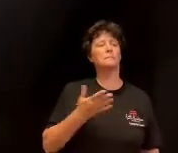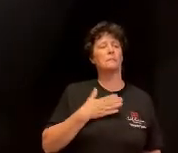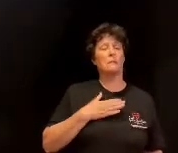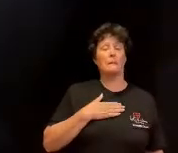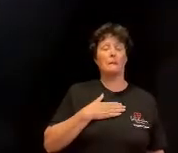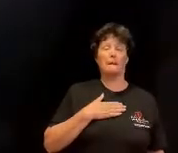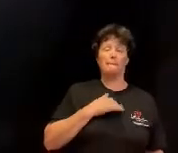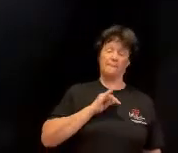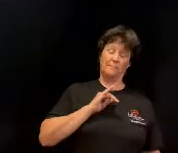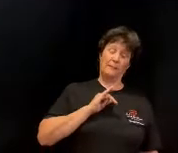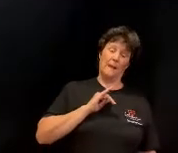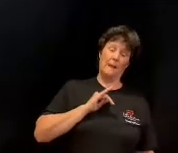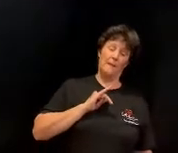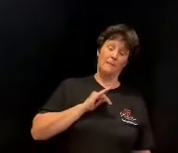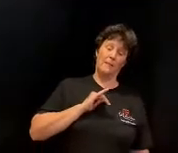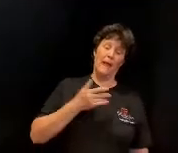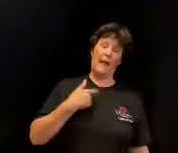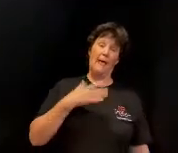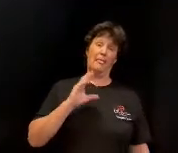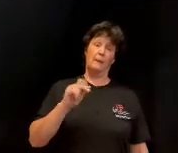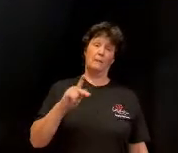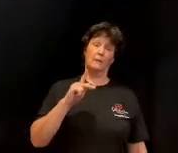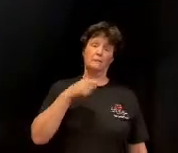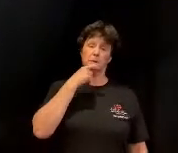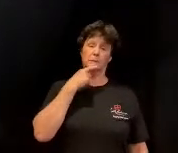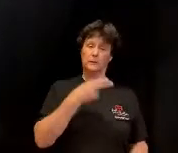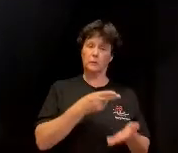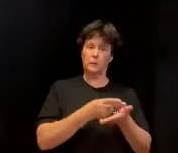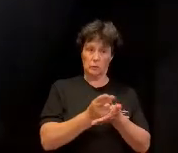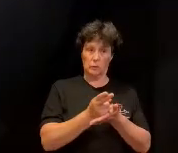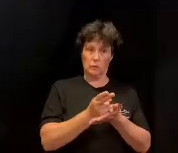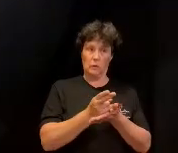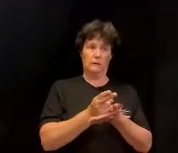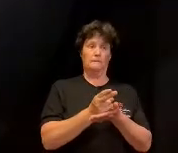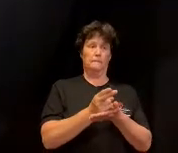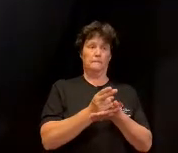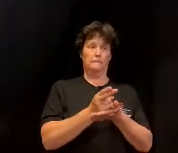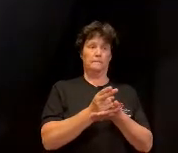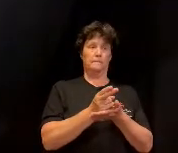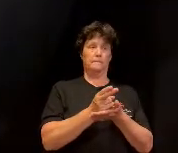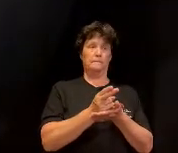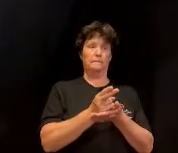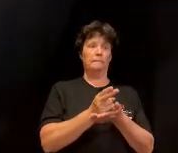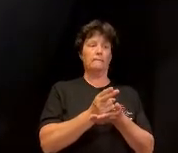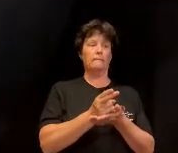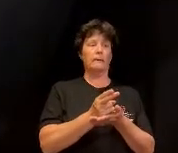I'm going to have the opportunity to speak the truth. And it's true, man. I mean,